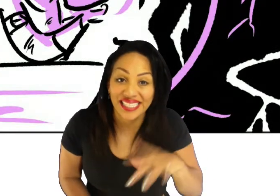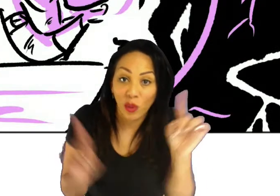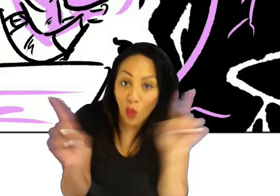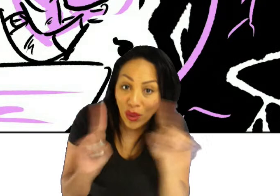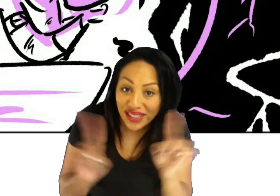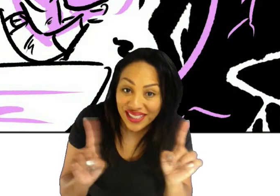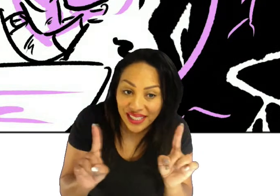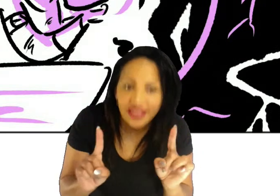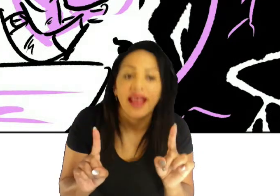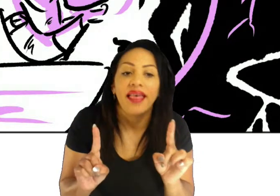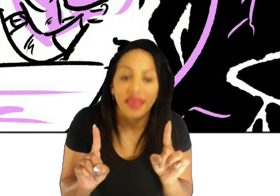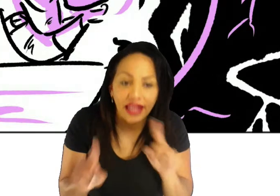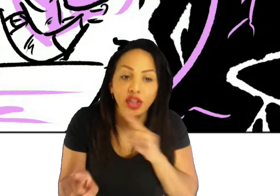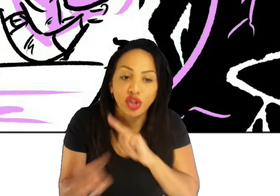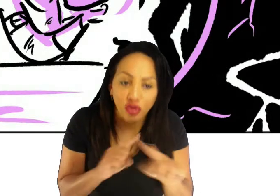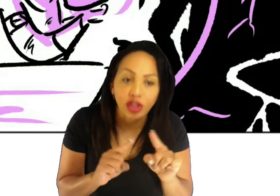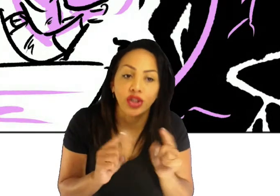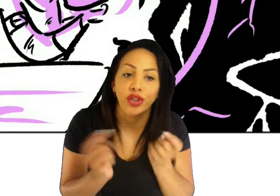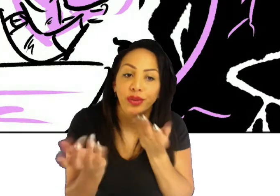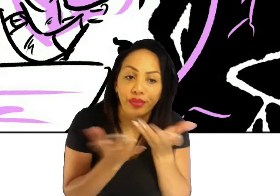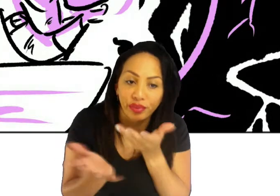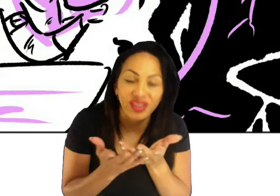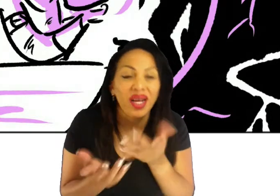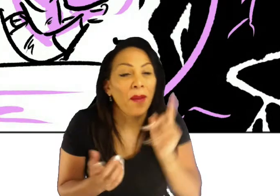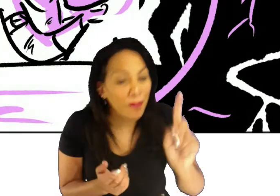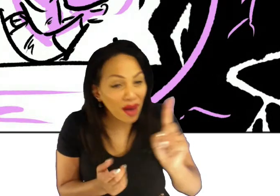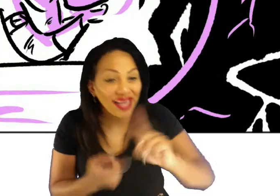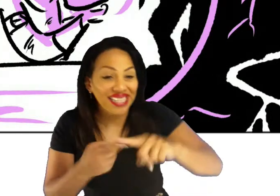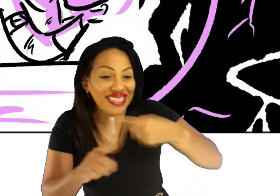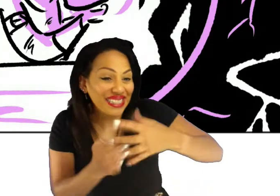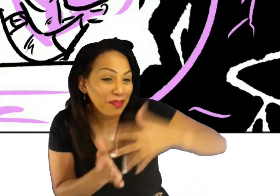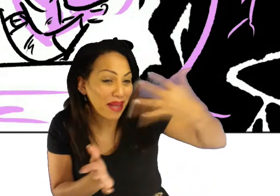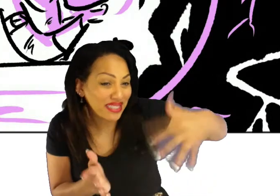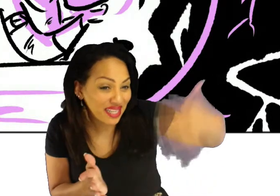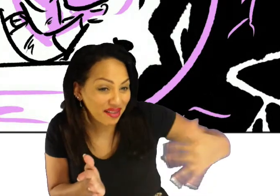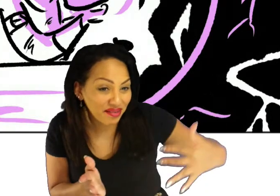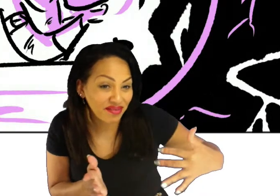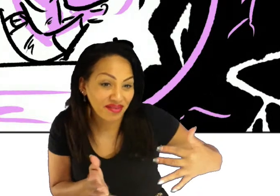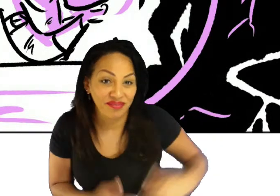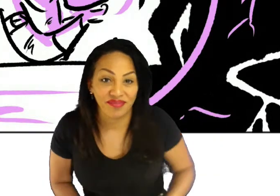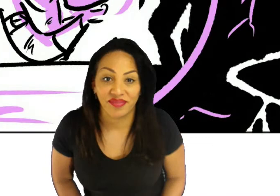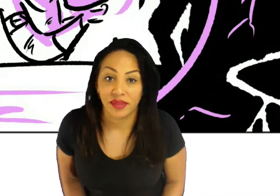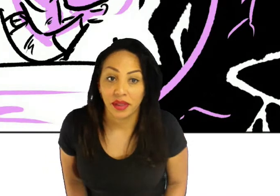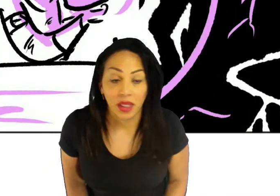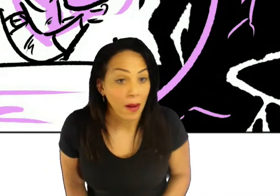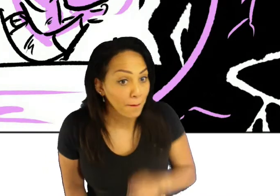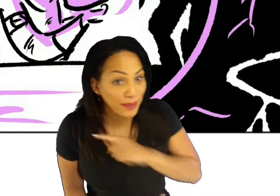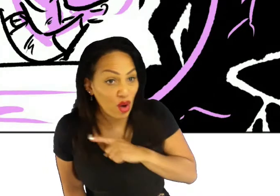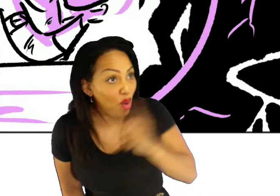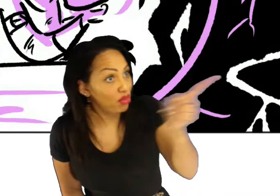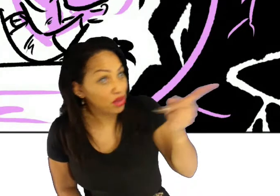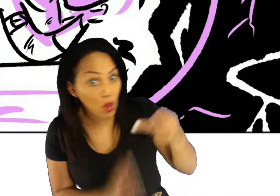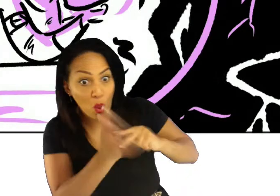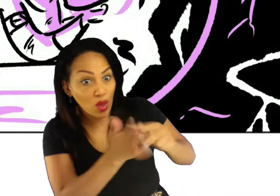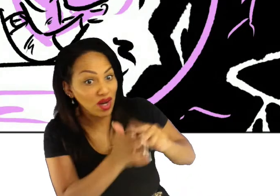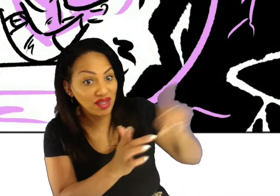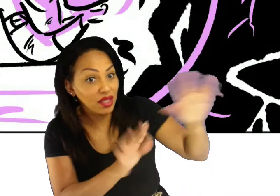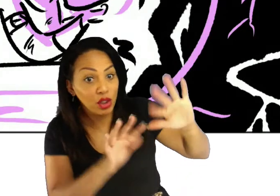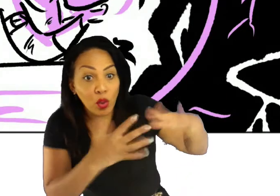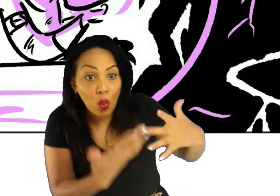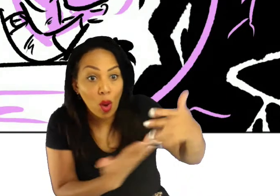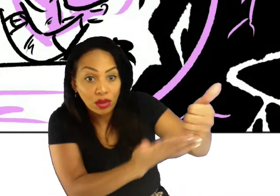expensive, because it does take up too much resource, people are directed to self-care. We get told to tool up